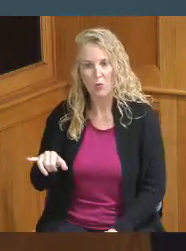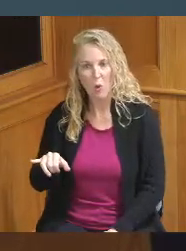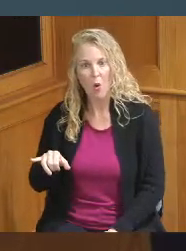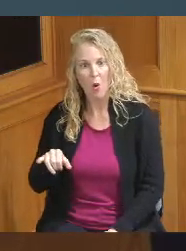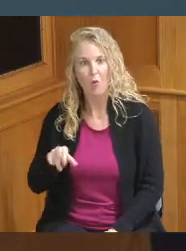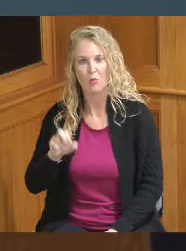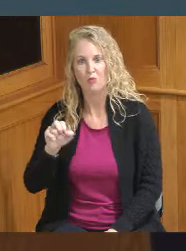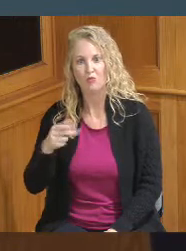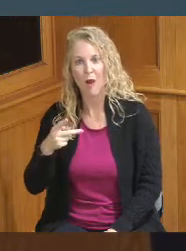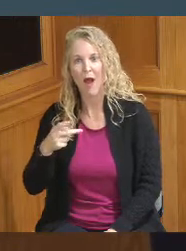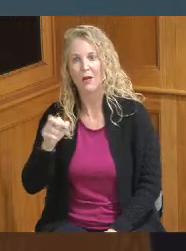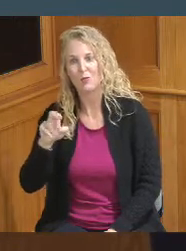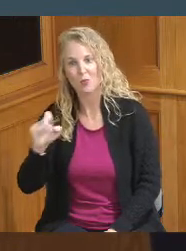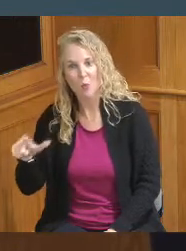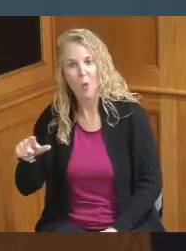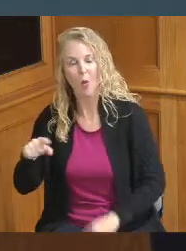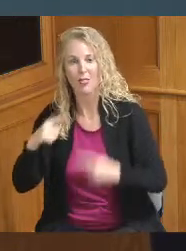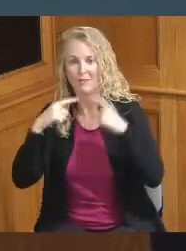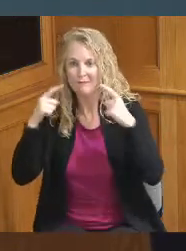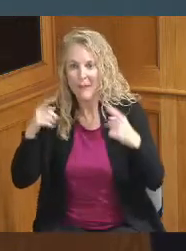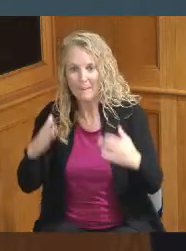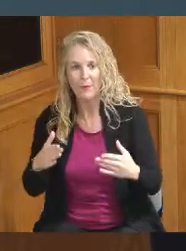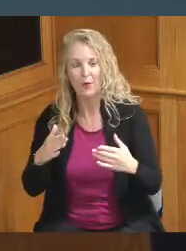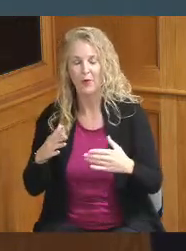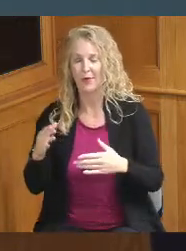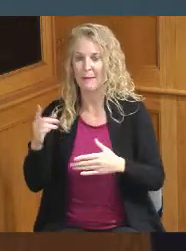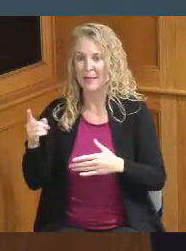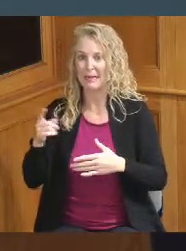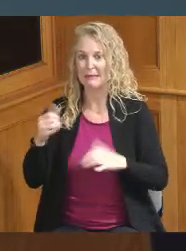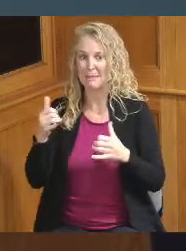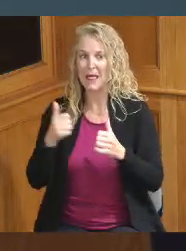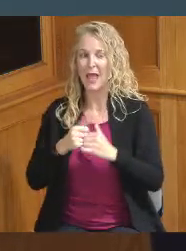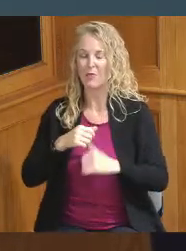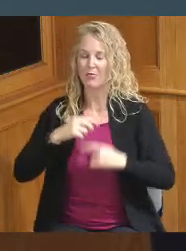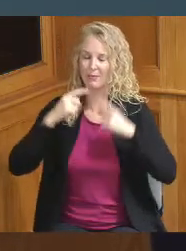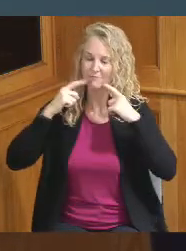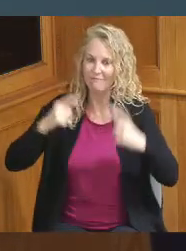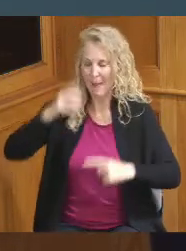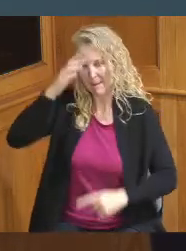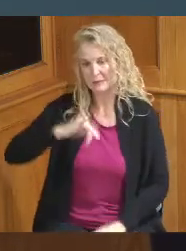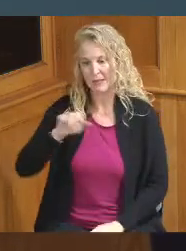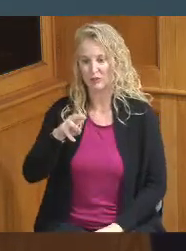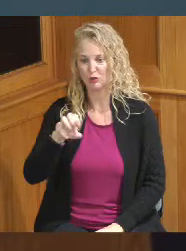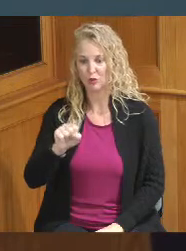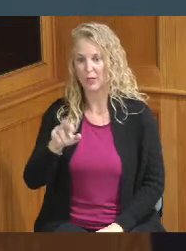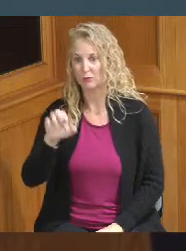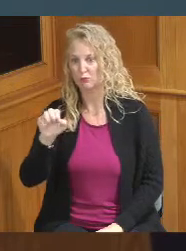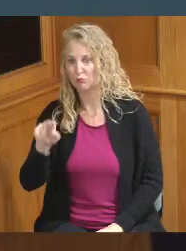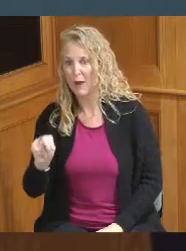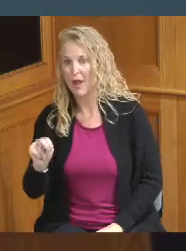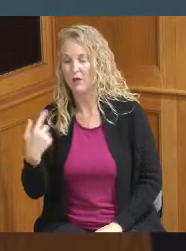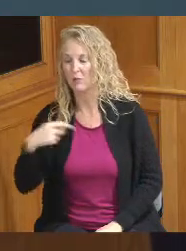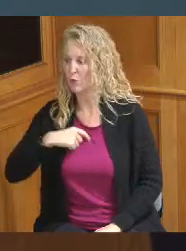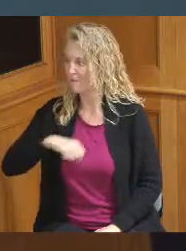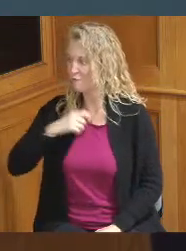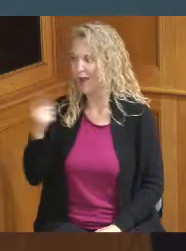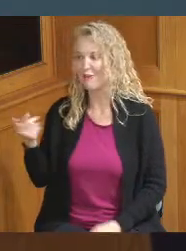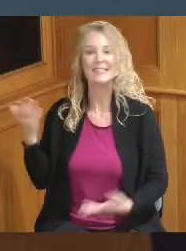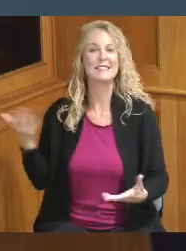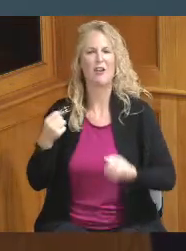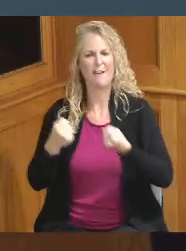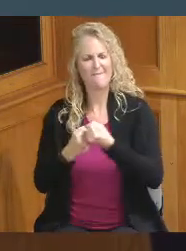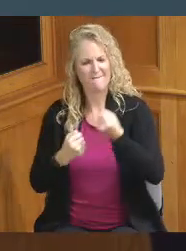and played with James Brown Bootsy Collins. And he is also, we are proud to have him as a